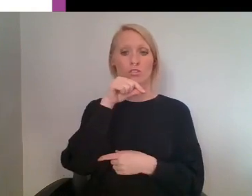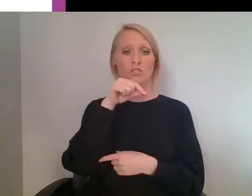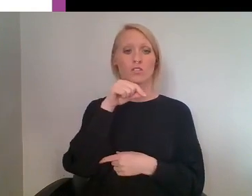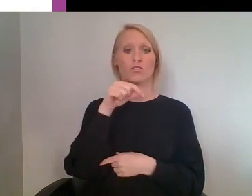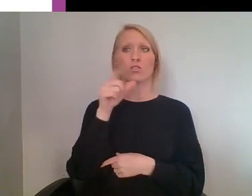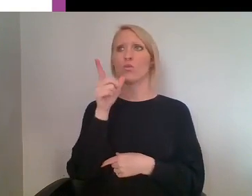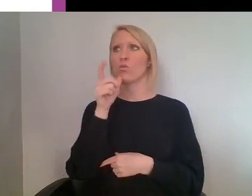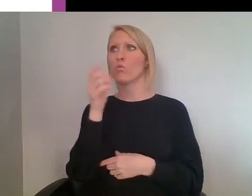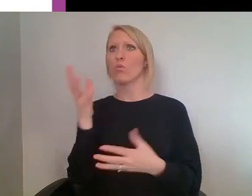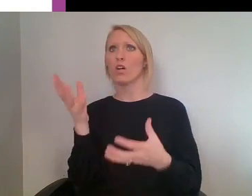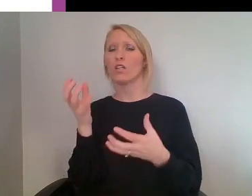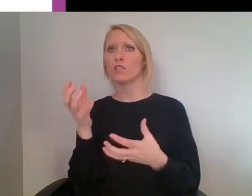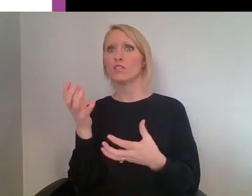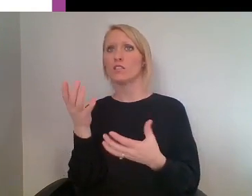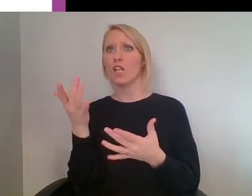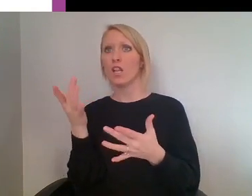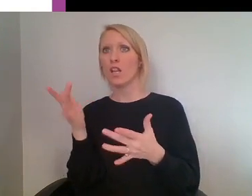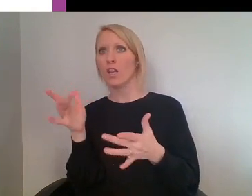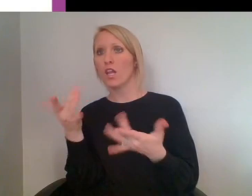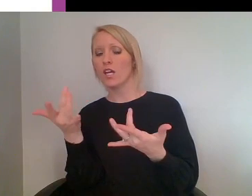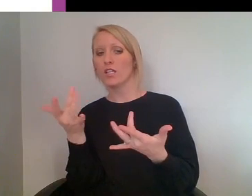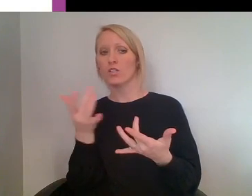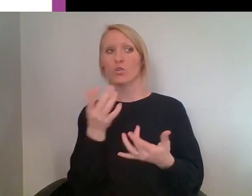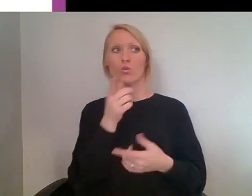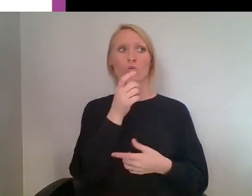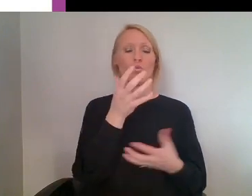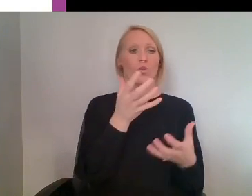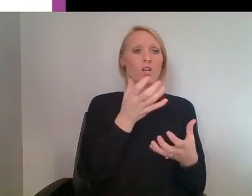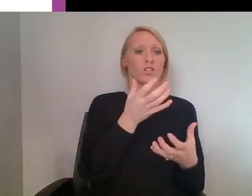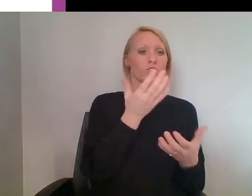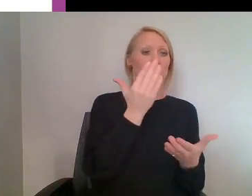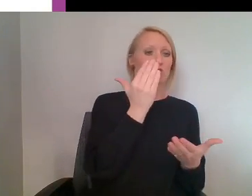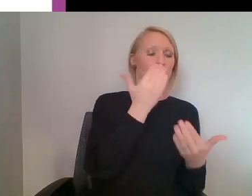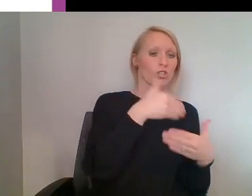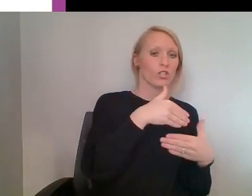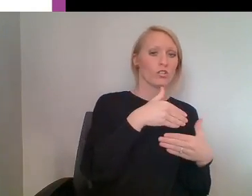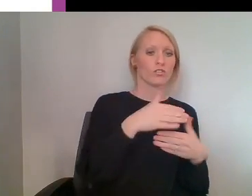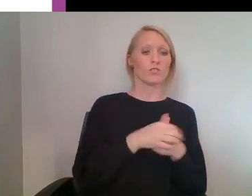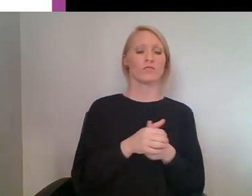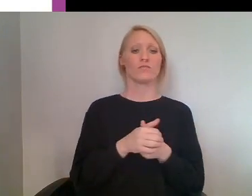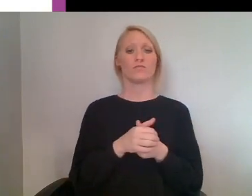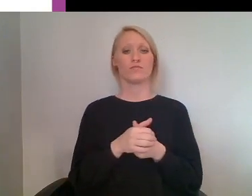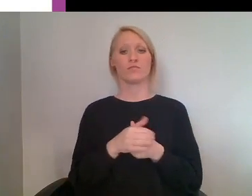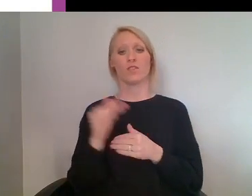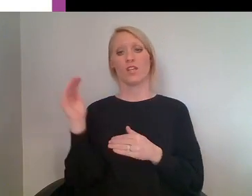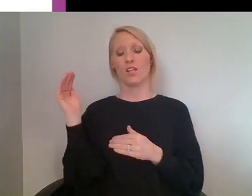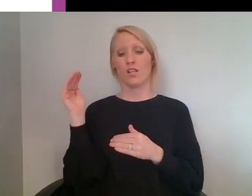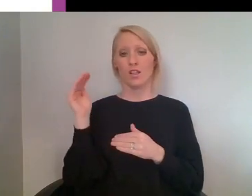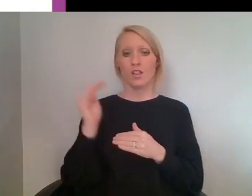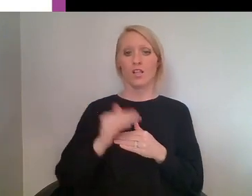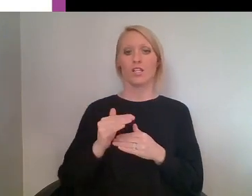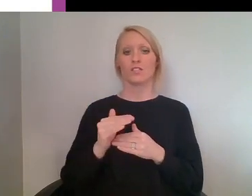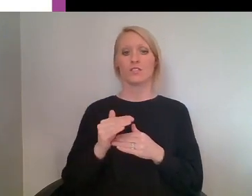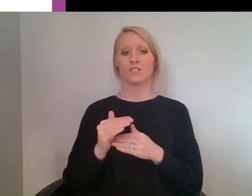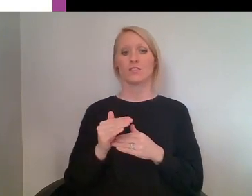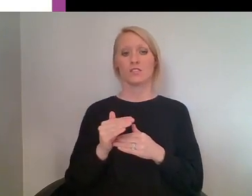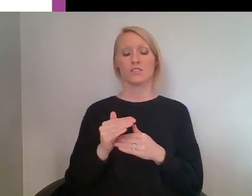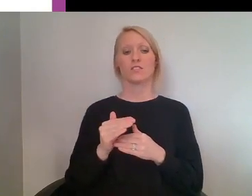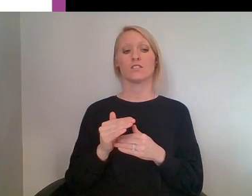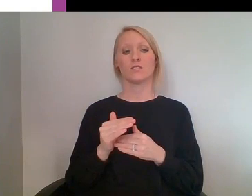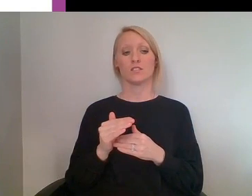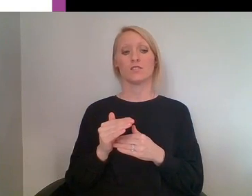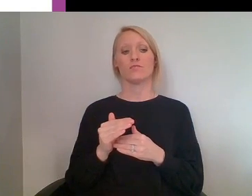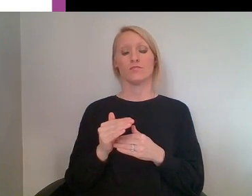meat? The white meat of any like chicken or turkey is less in fat than the dark meat. So like the drumstick and the